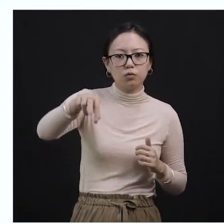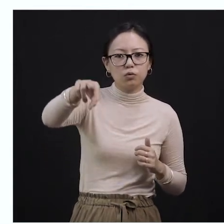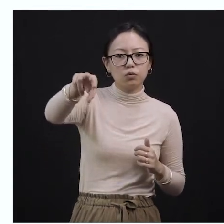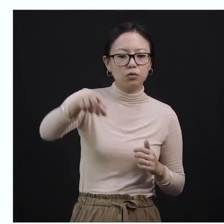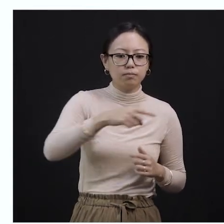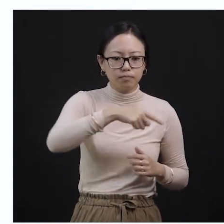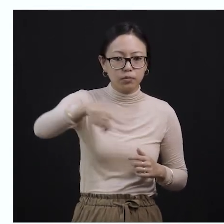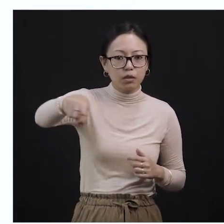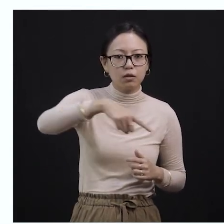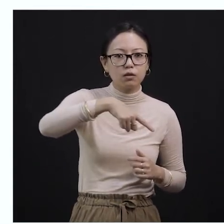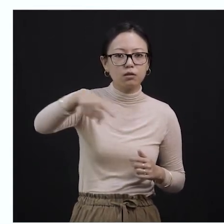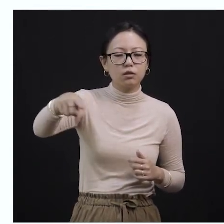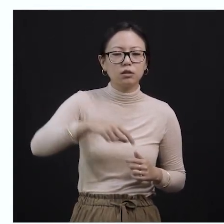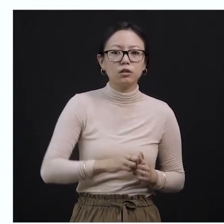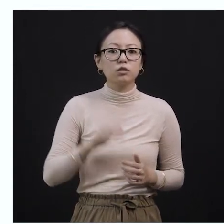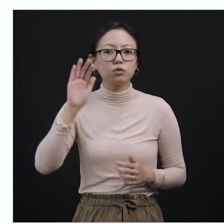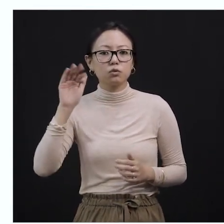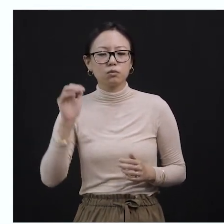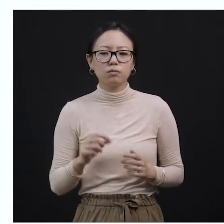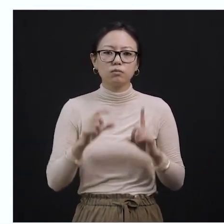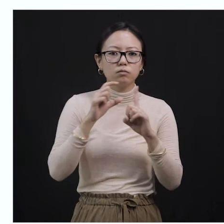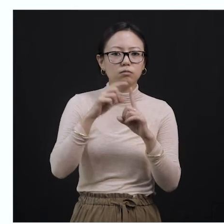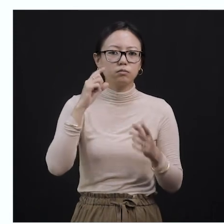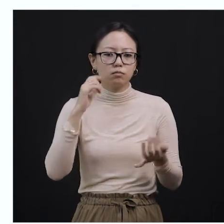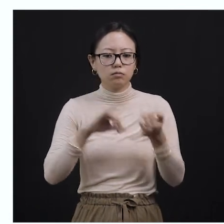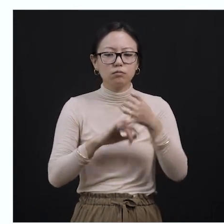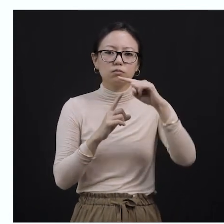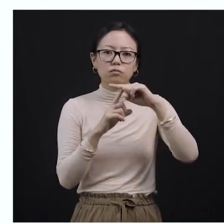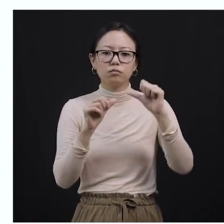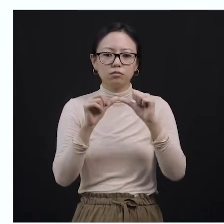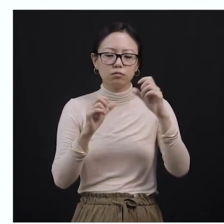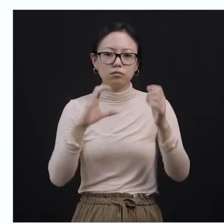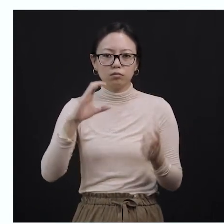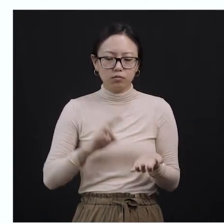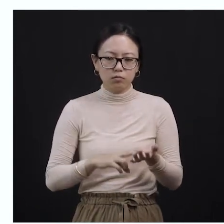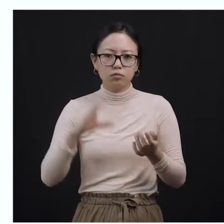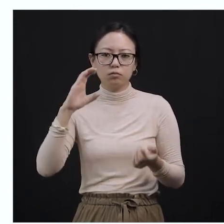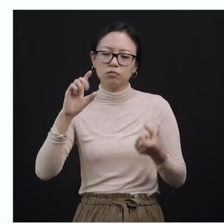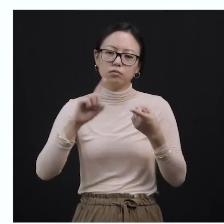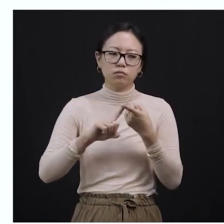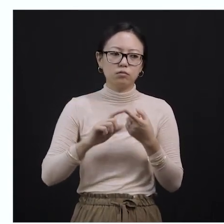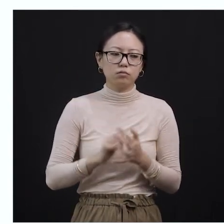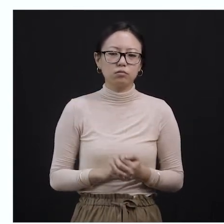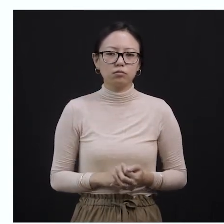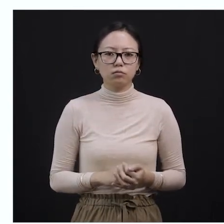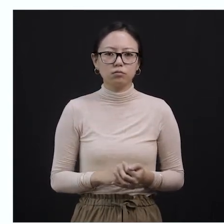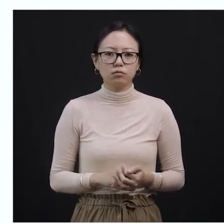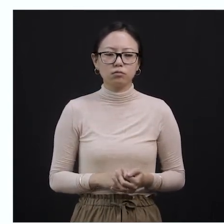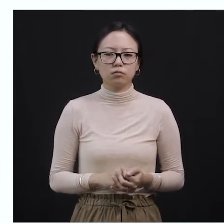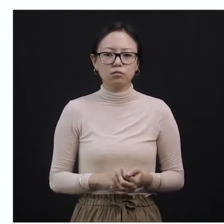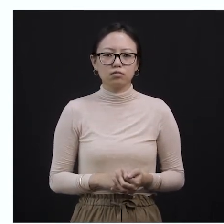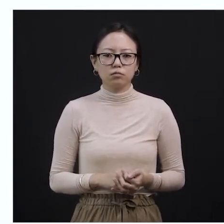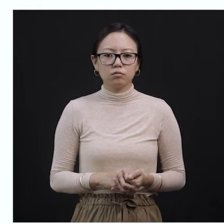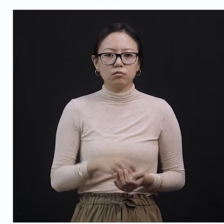distance, okay? The length from your home to the school will be called as distance, all right, children? So this is how you will measure